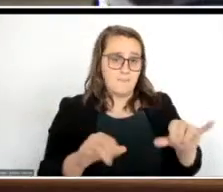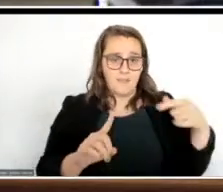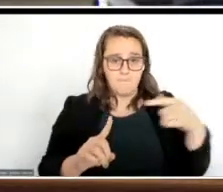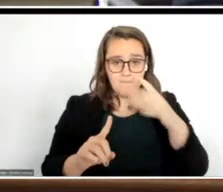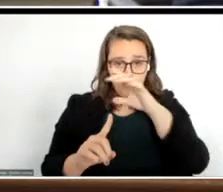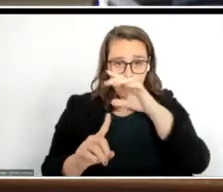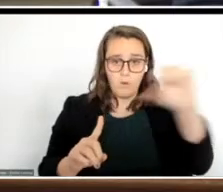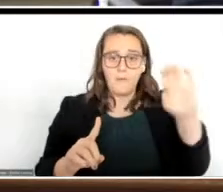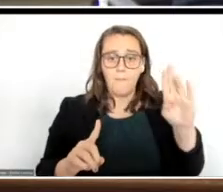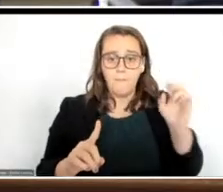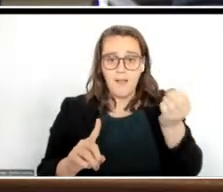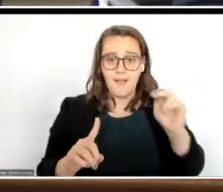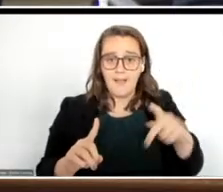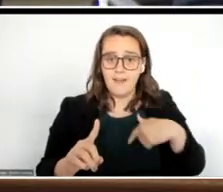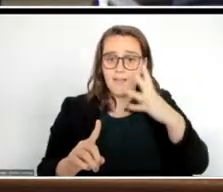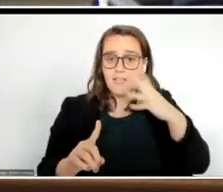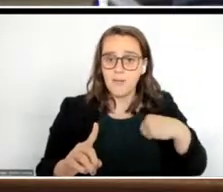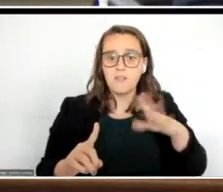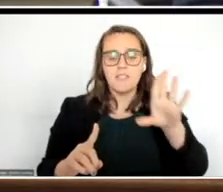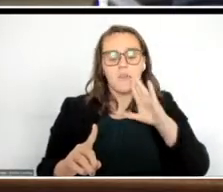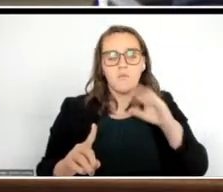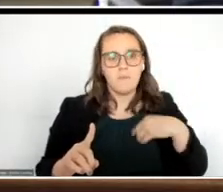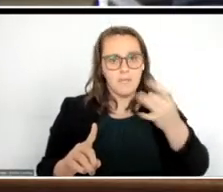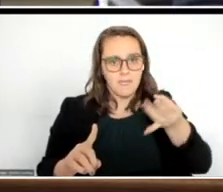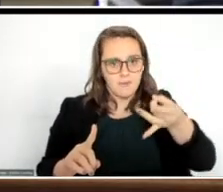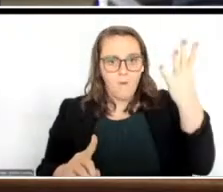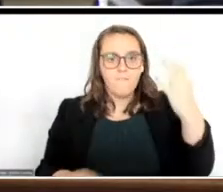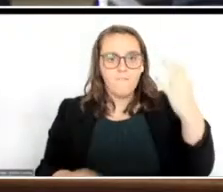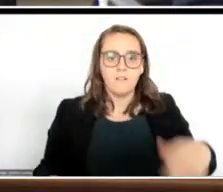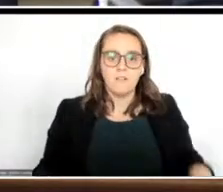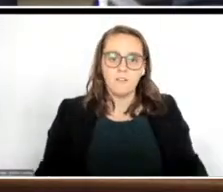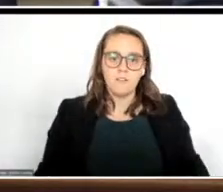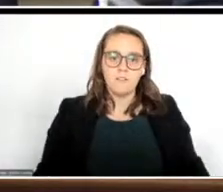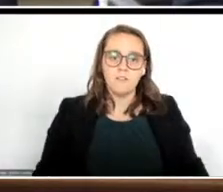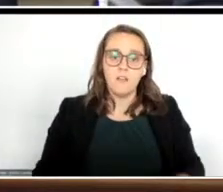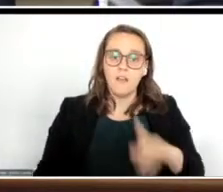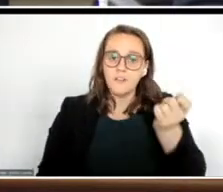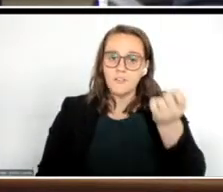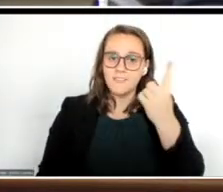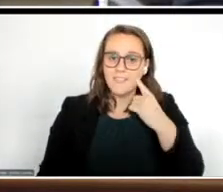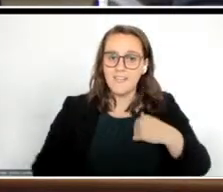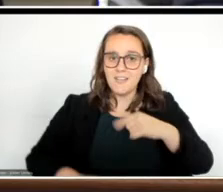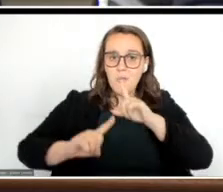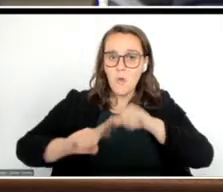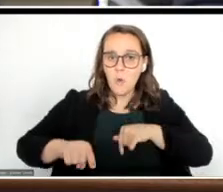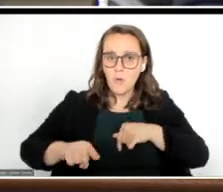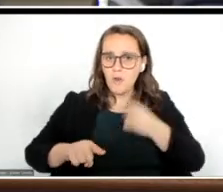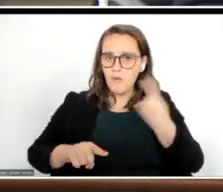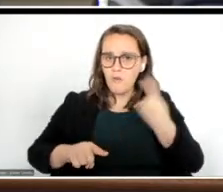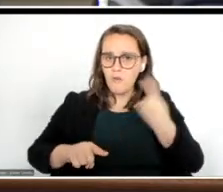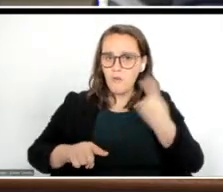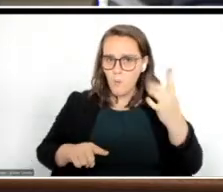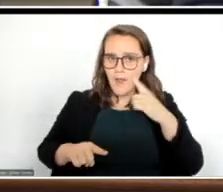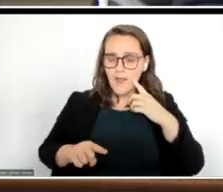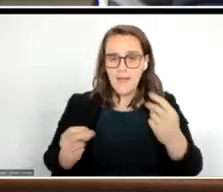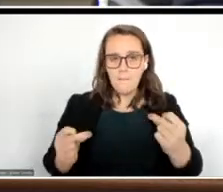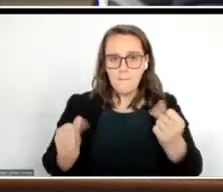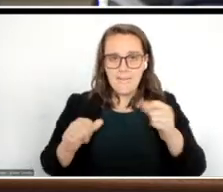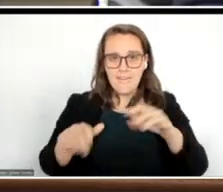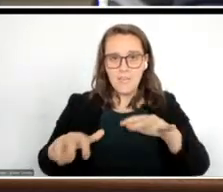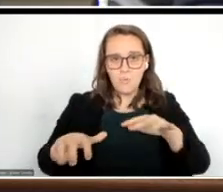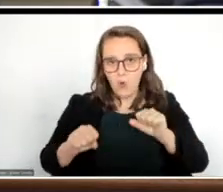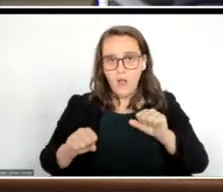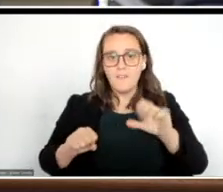debacle. Keep in mind, the order was for an immediate withdrawal. It would have been